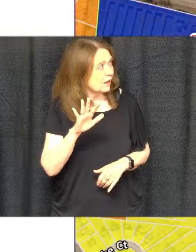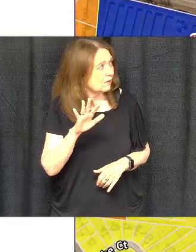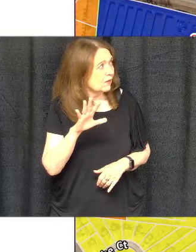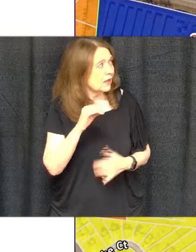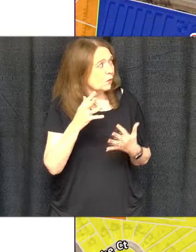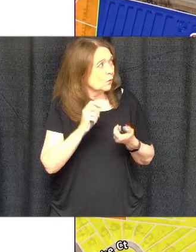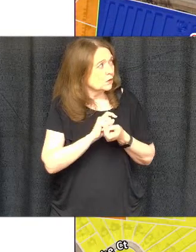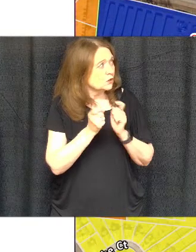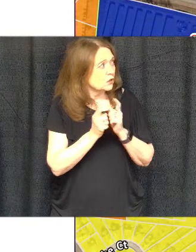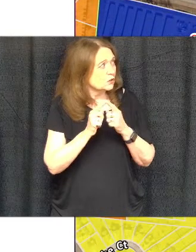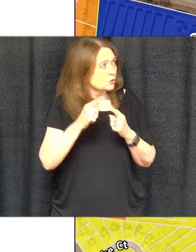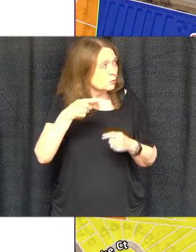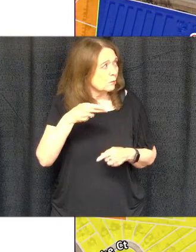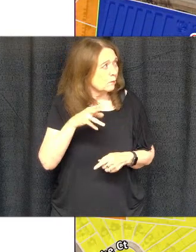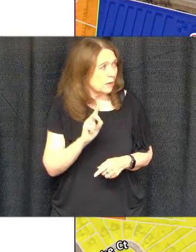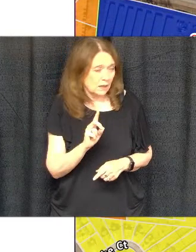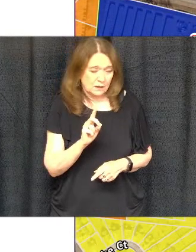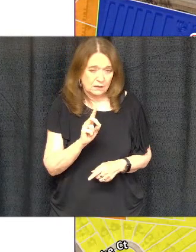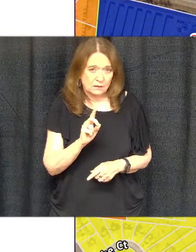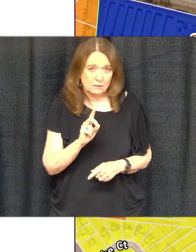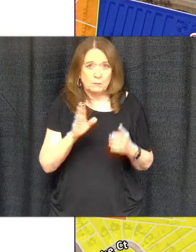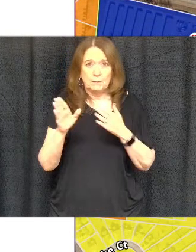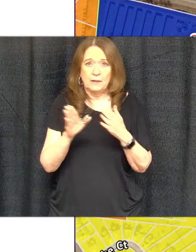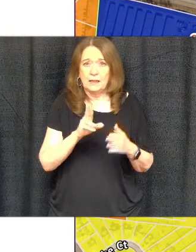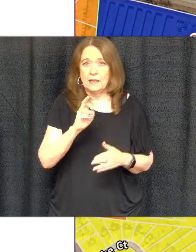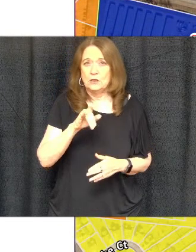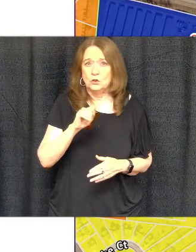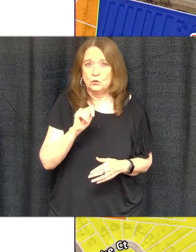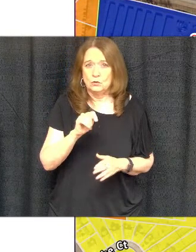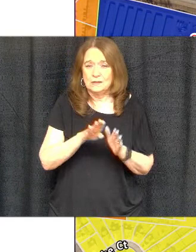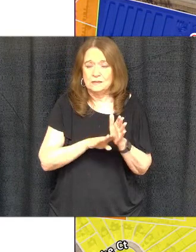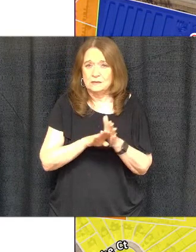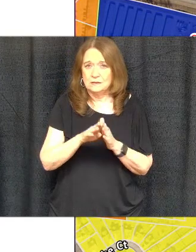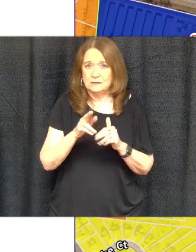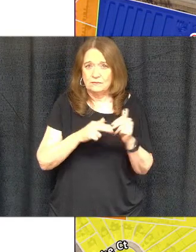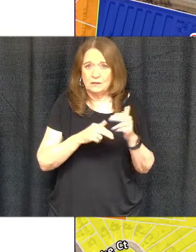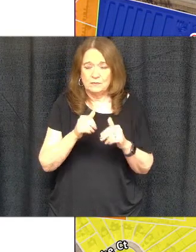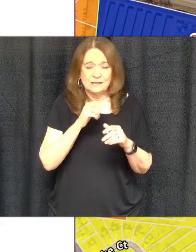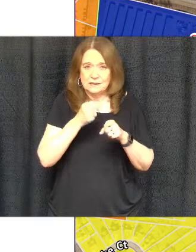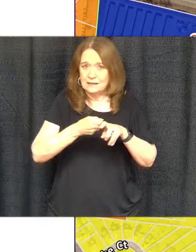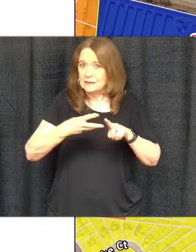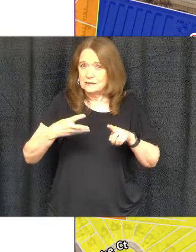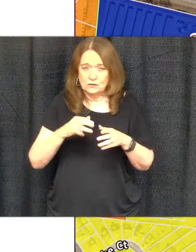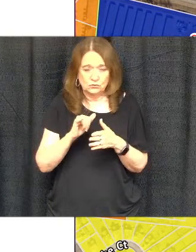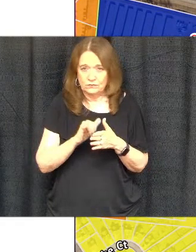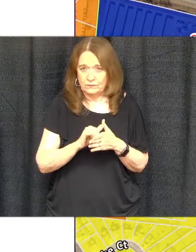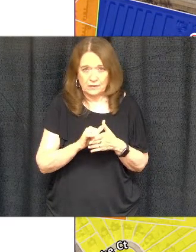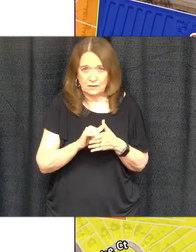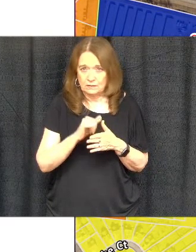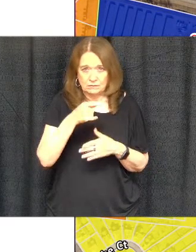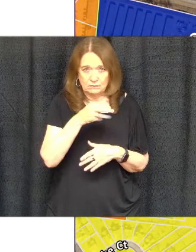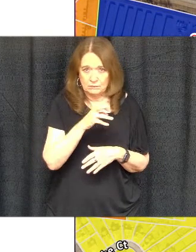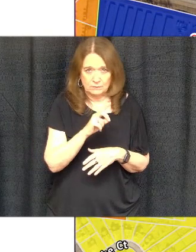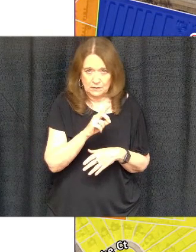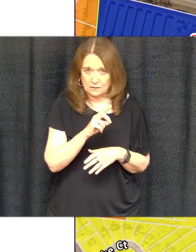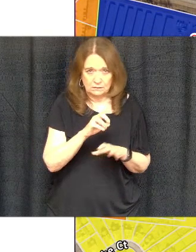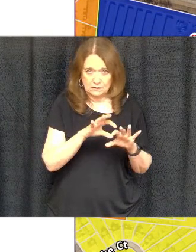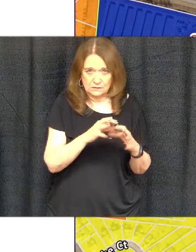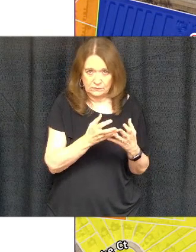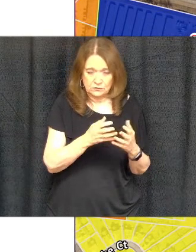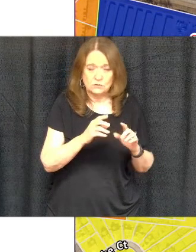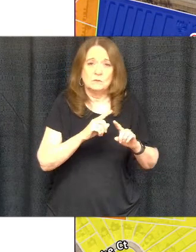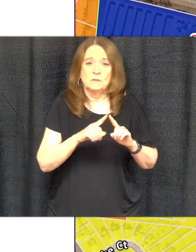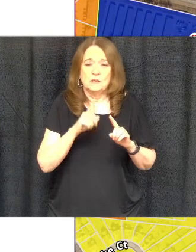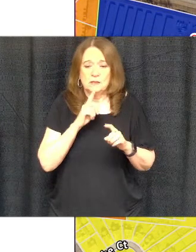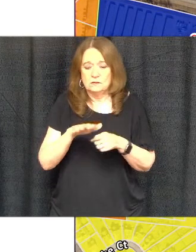to Planned Unit Development or PUD. It is not an extension of that classification. It's a tract